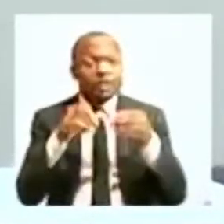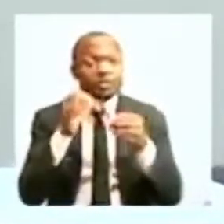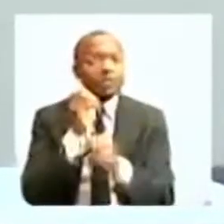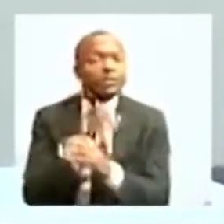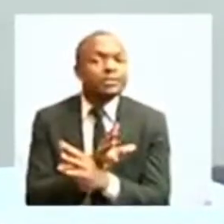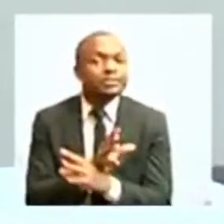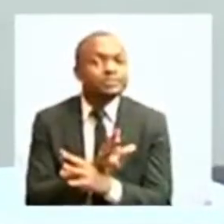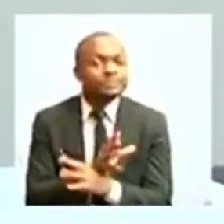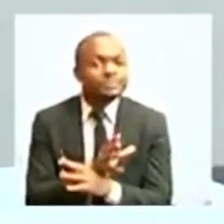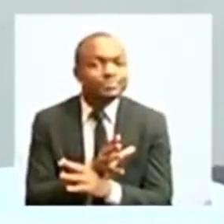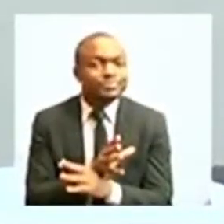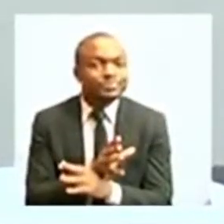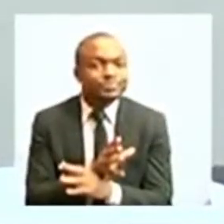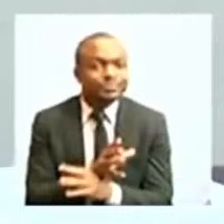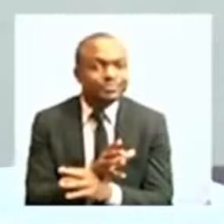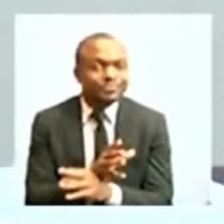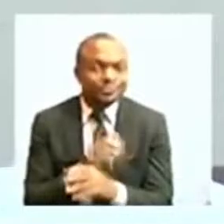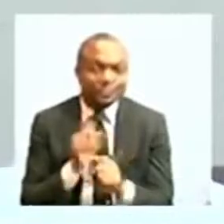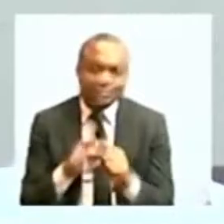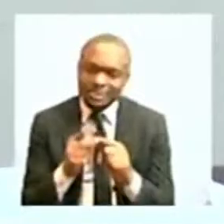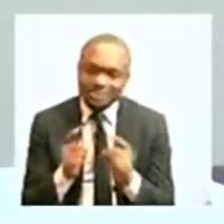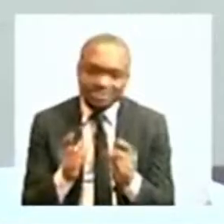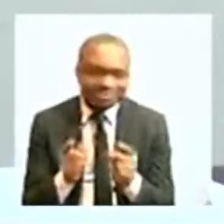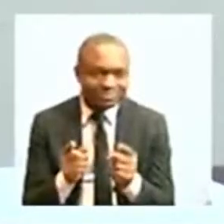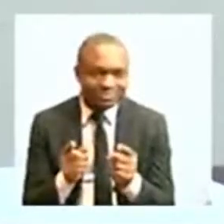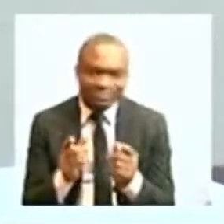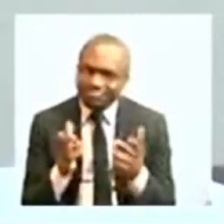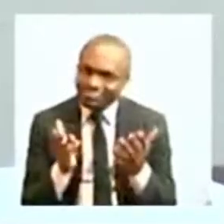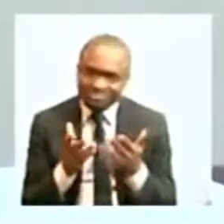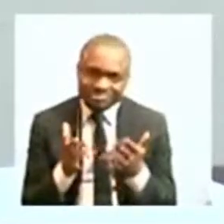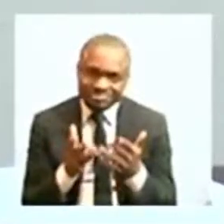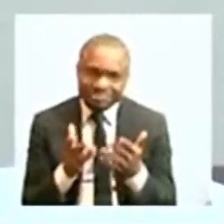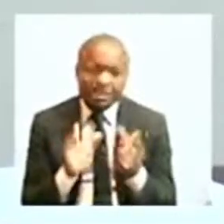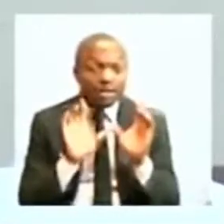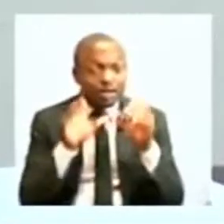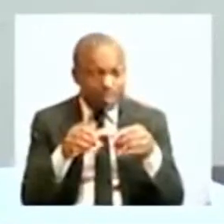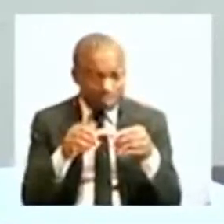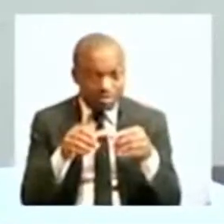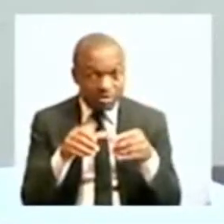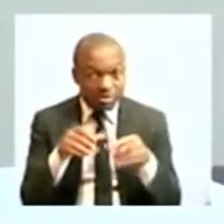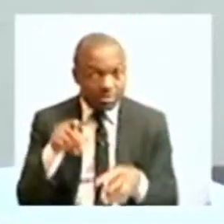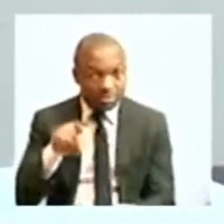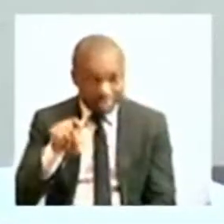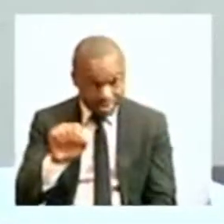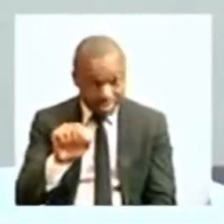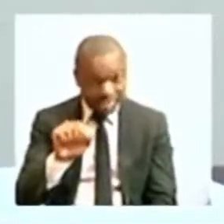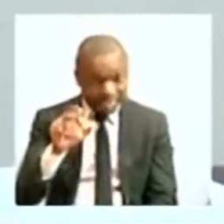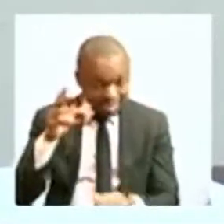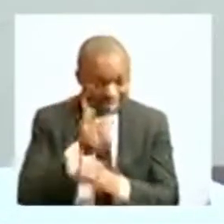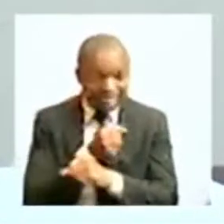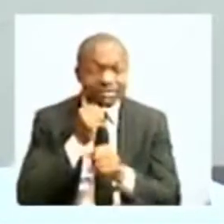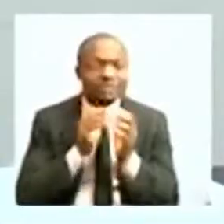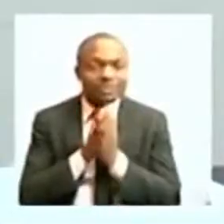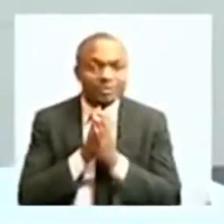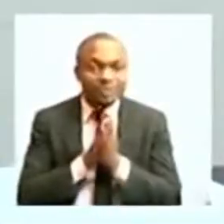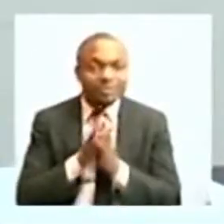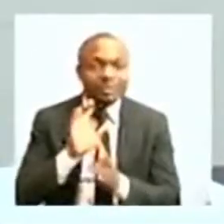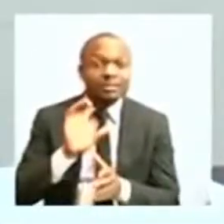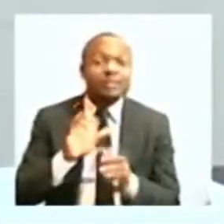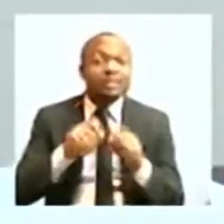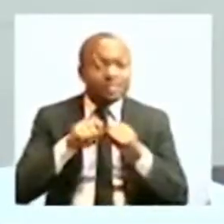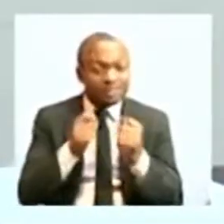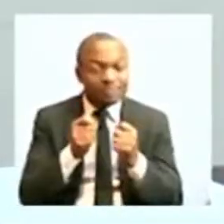ready. But they don't do that. Then councils, PS, take interest. The Charimbana